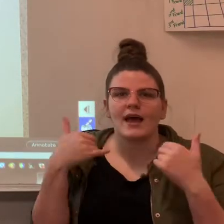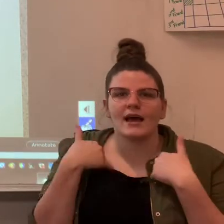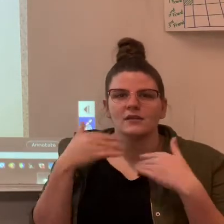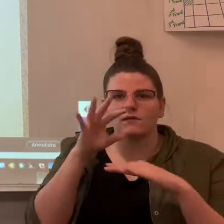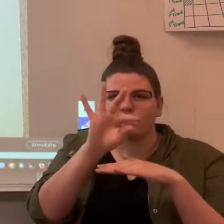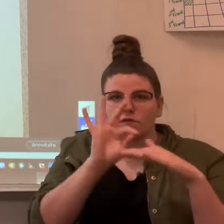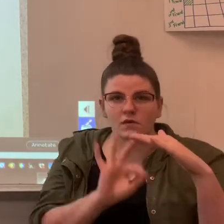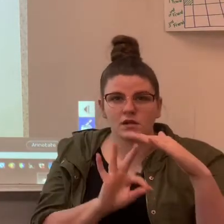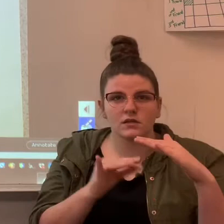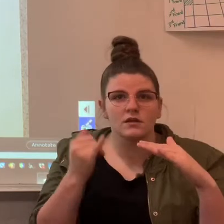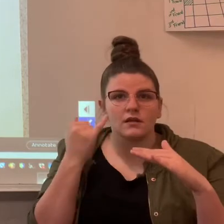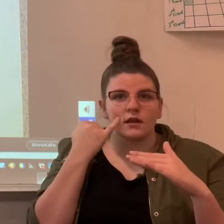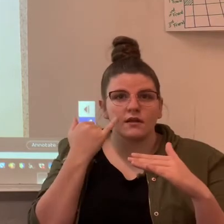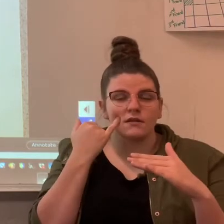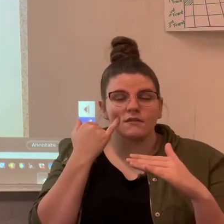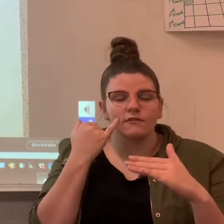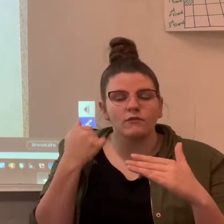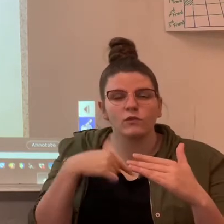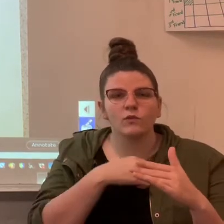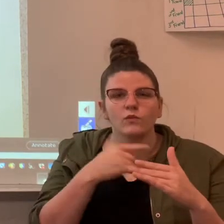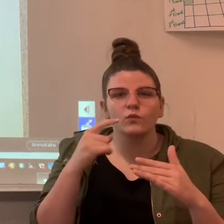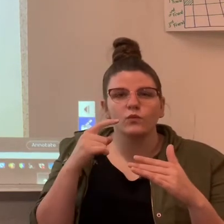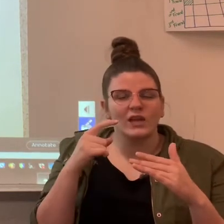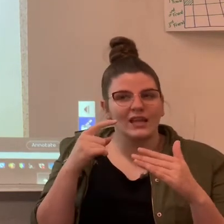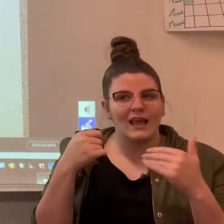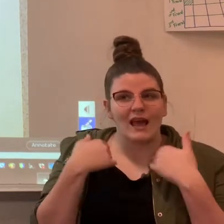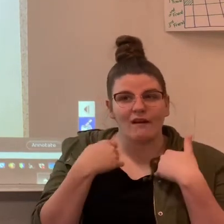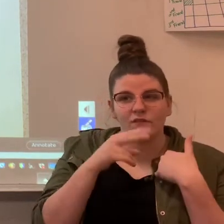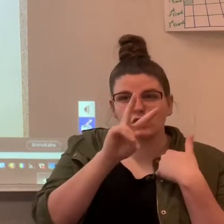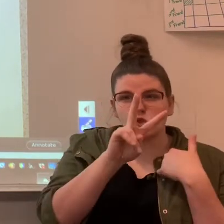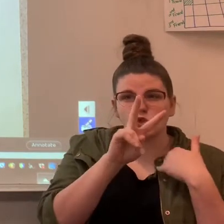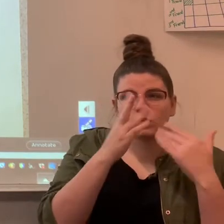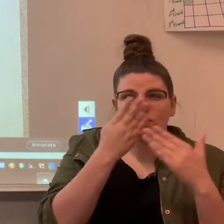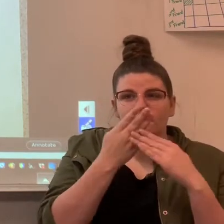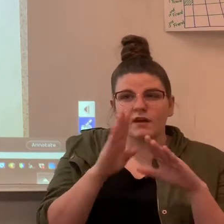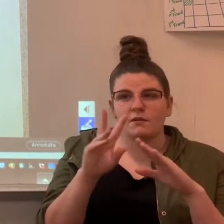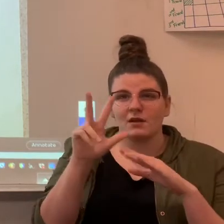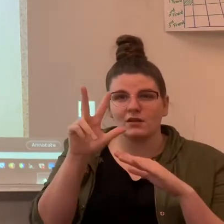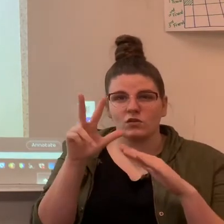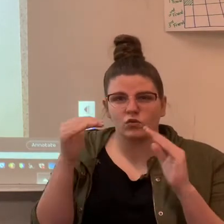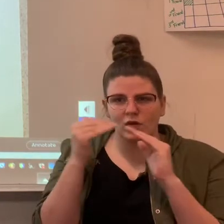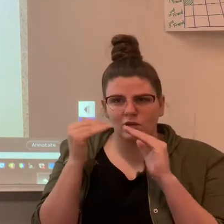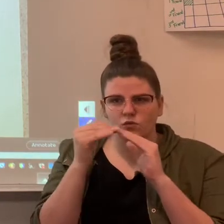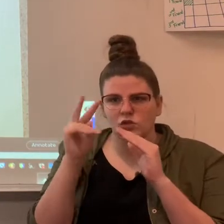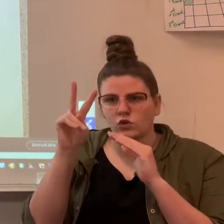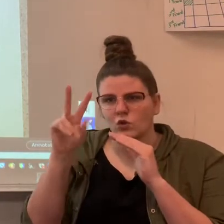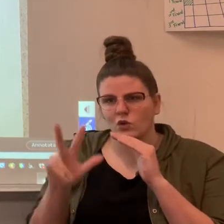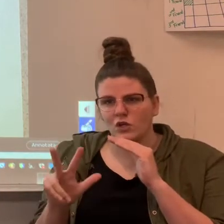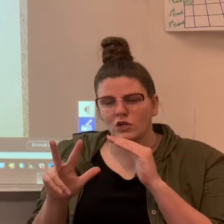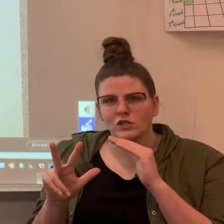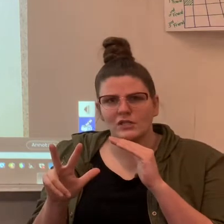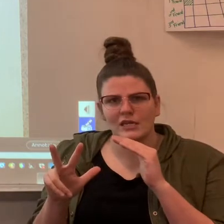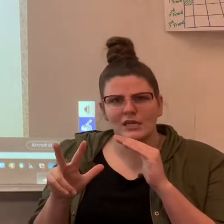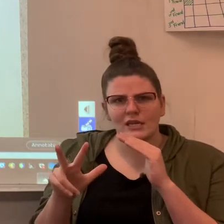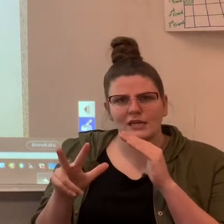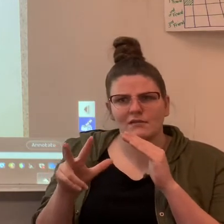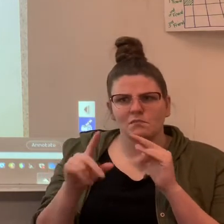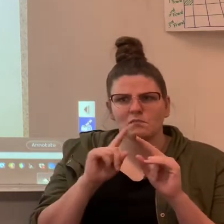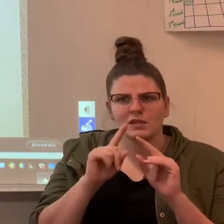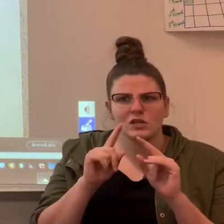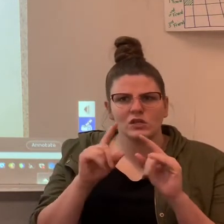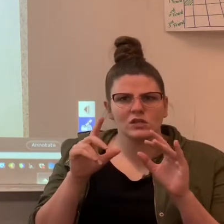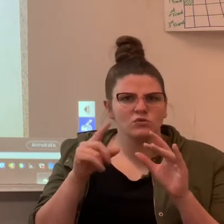were to take this 2 divided by 3, which equals 2/3, and do the inverse of it, it would